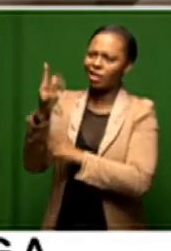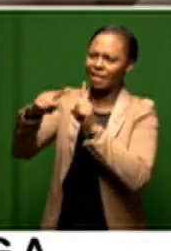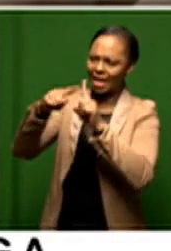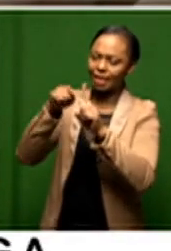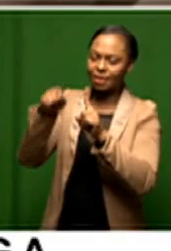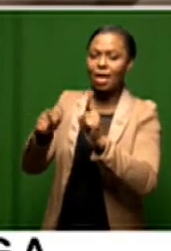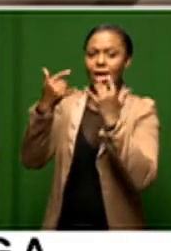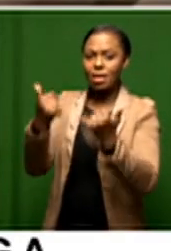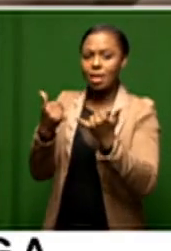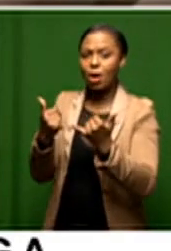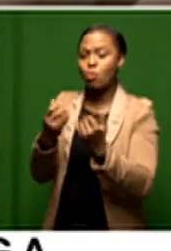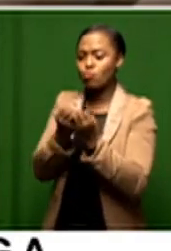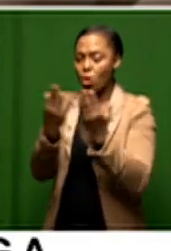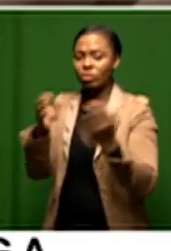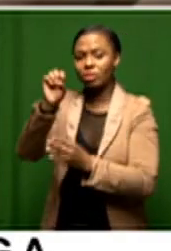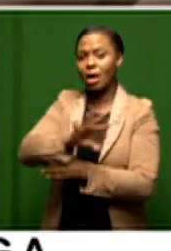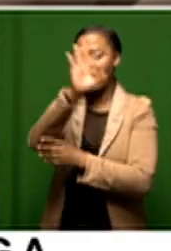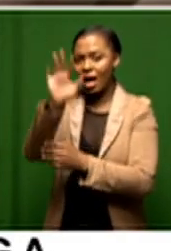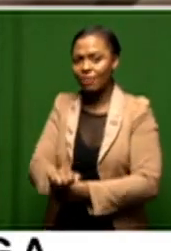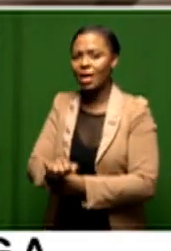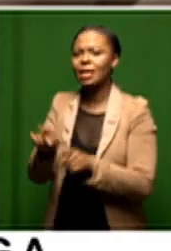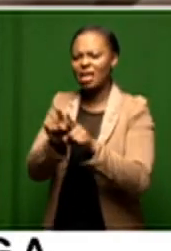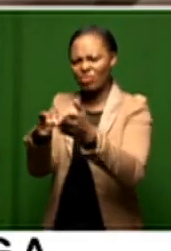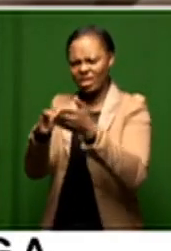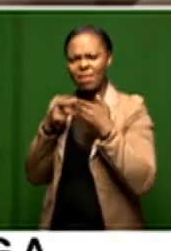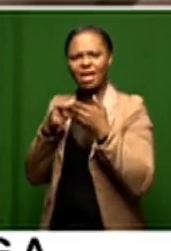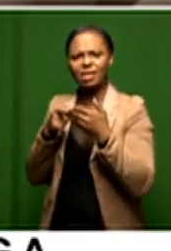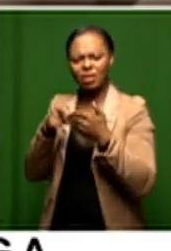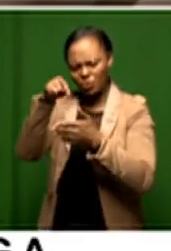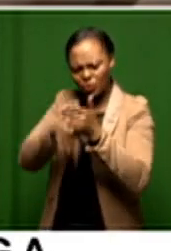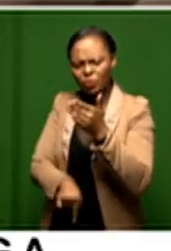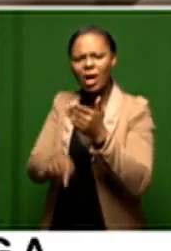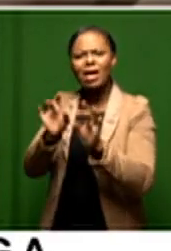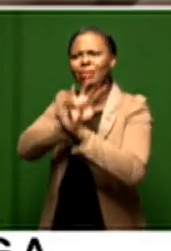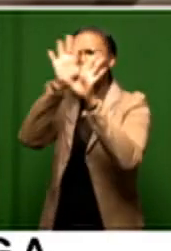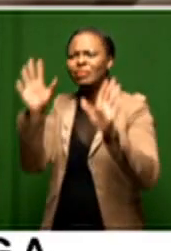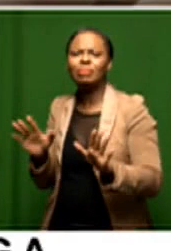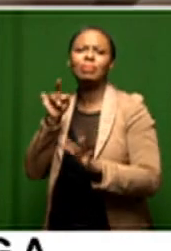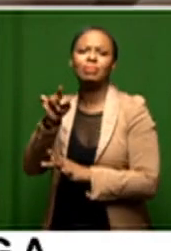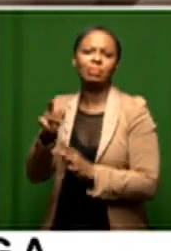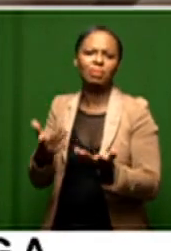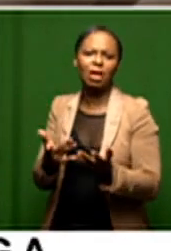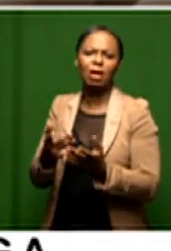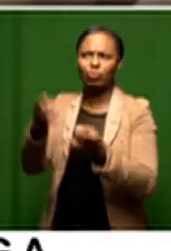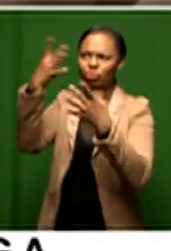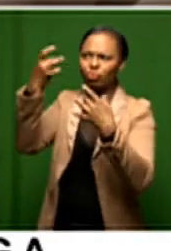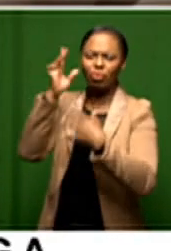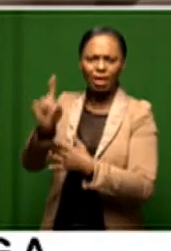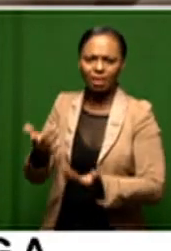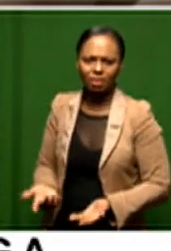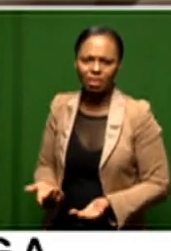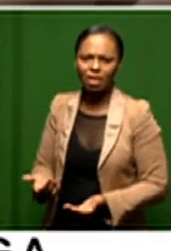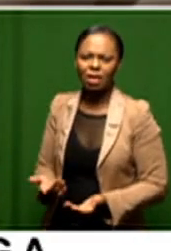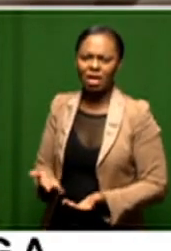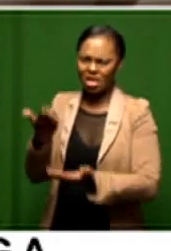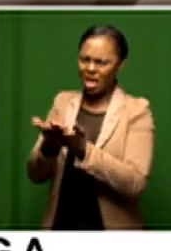And subsequently, more and more South Africans are also demanding a detailed plan. How soon do you think that may be possible to